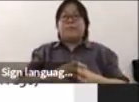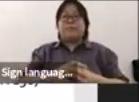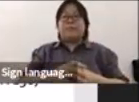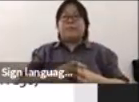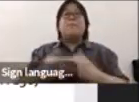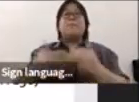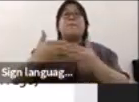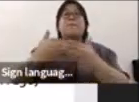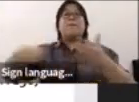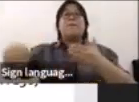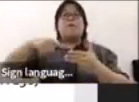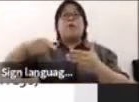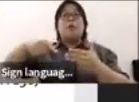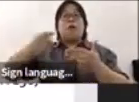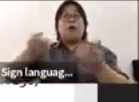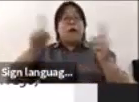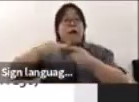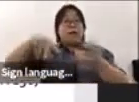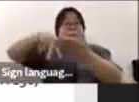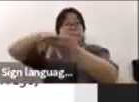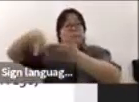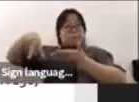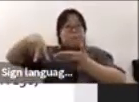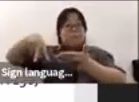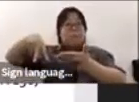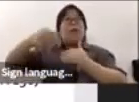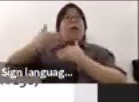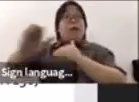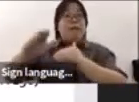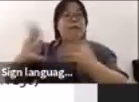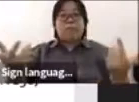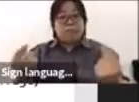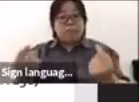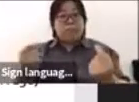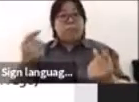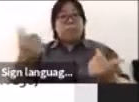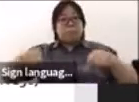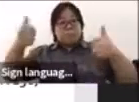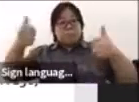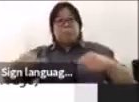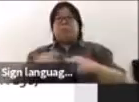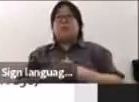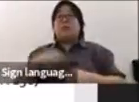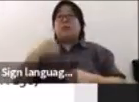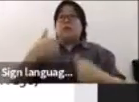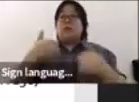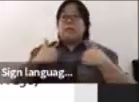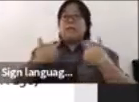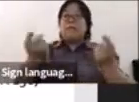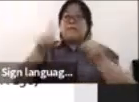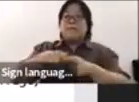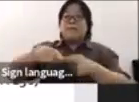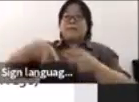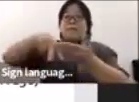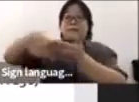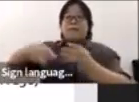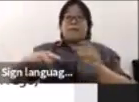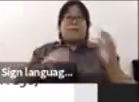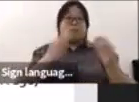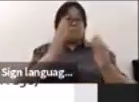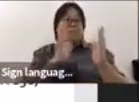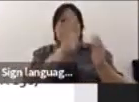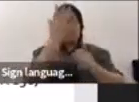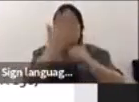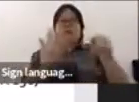their limb amputation. So duration of amputation here, who have undergone amputation in last 2 to 5 years, they have much